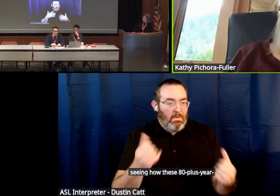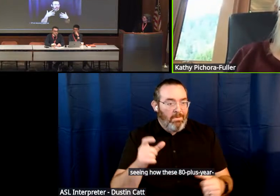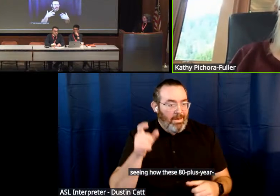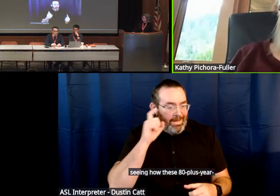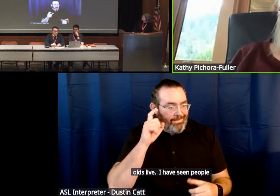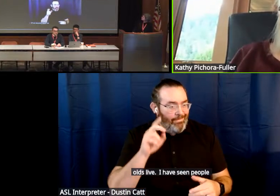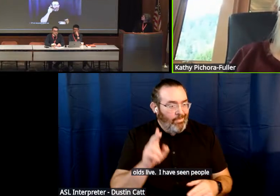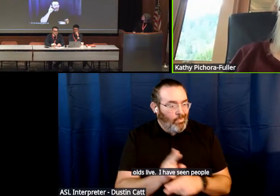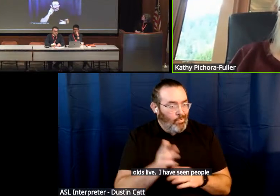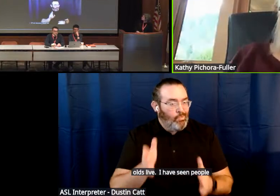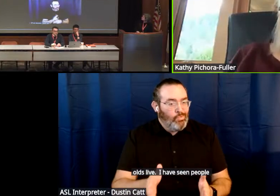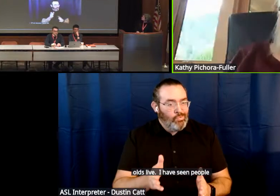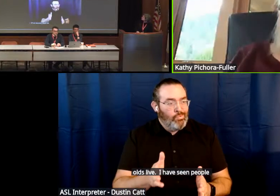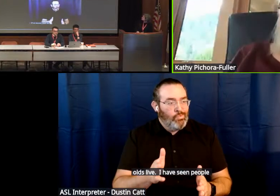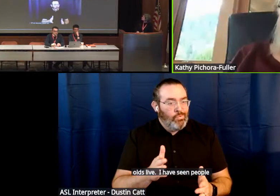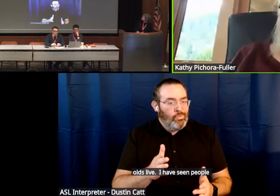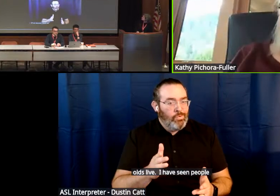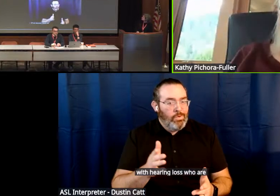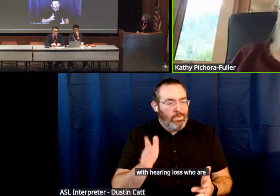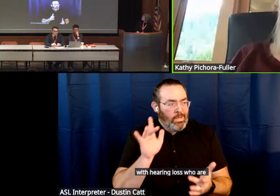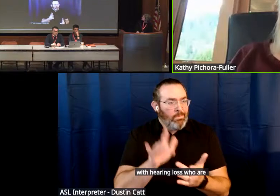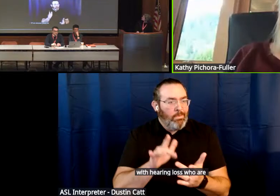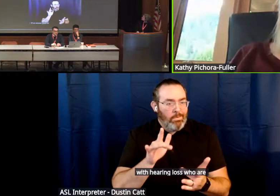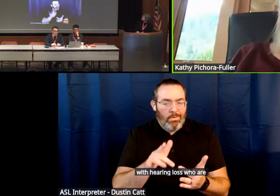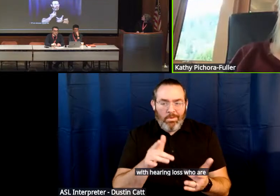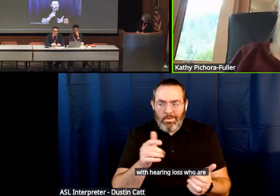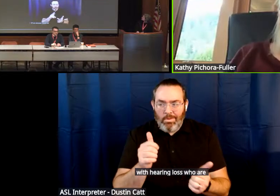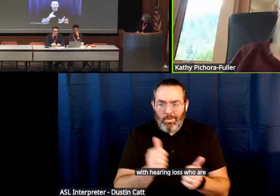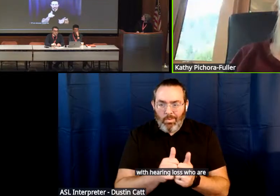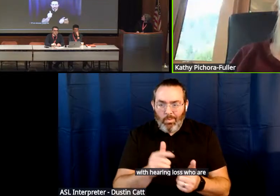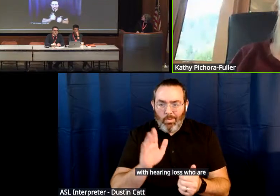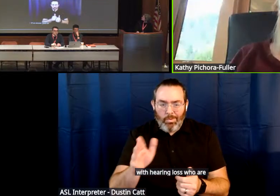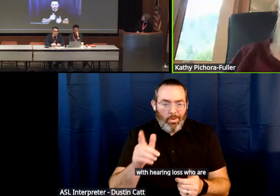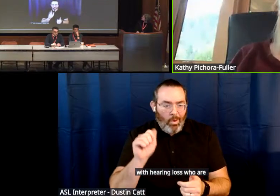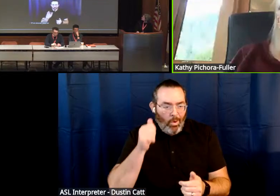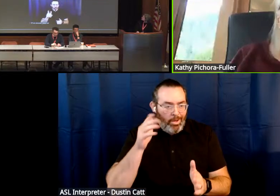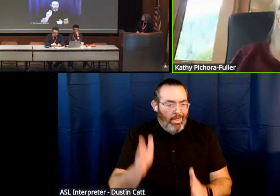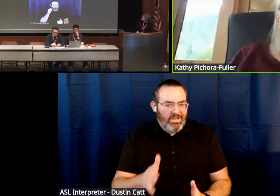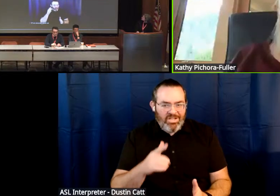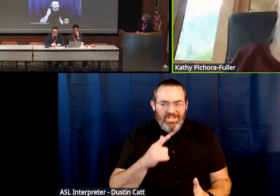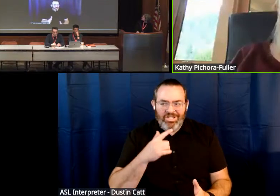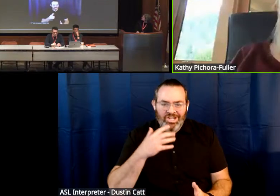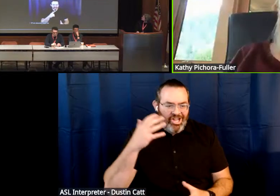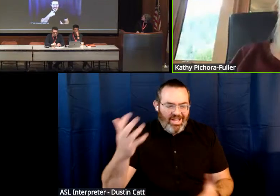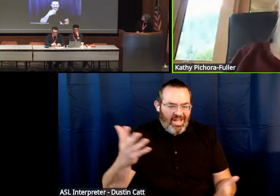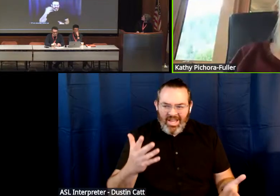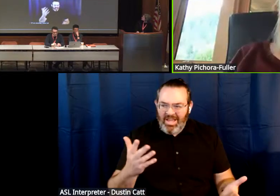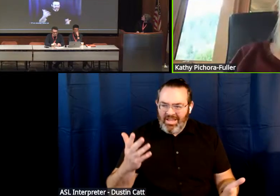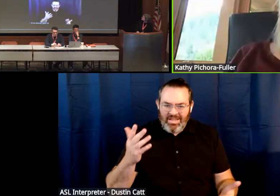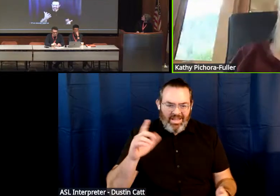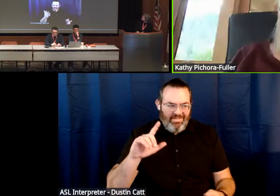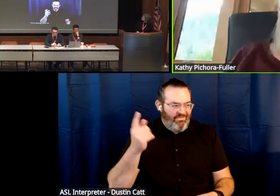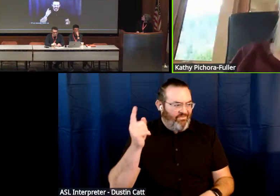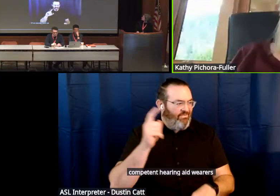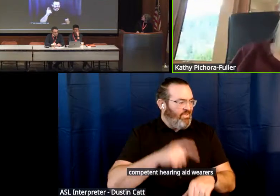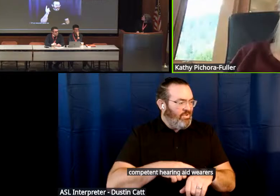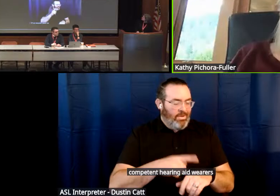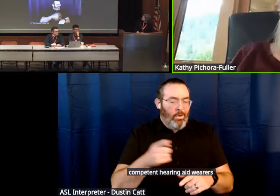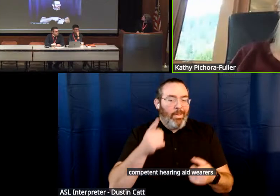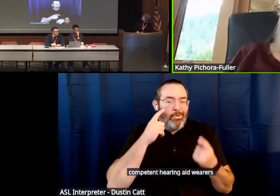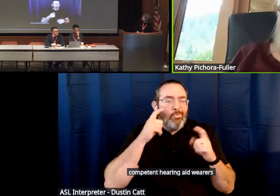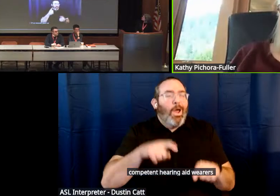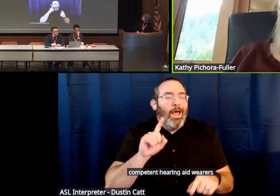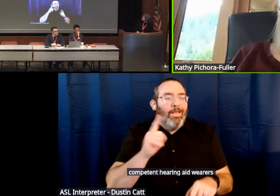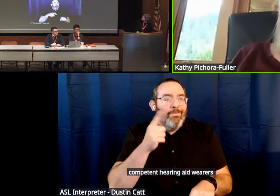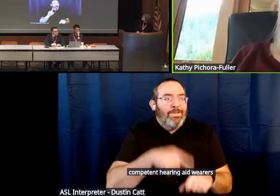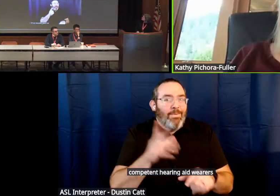are in touch with their audiologist cry because they say it's the first time they could participate in a meeting